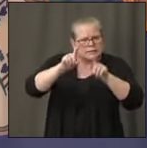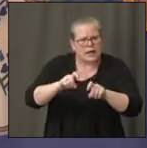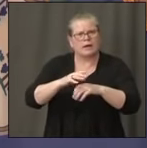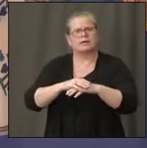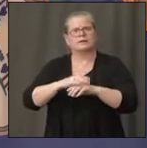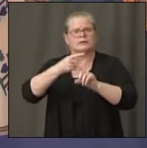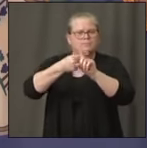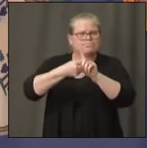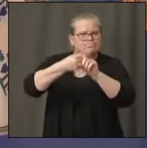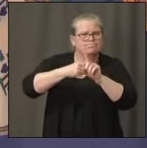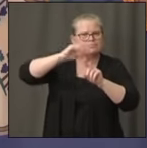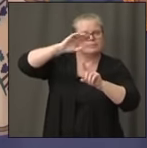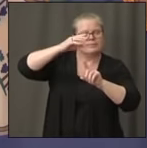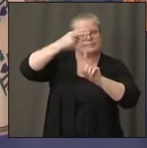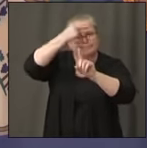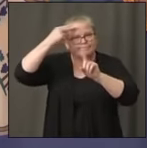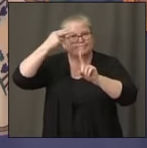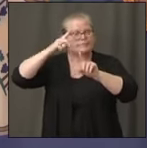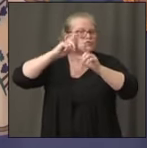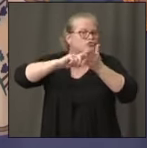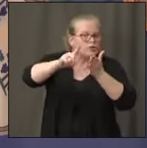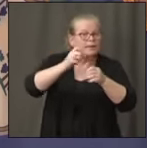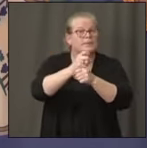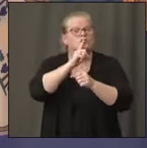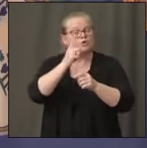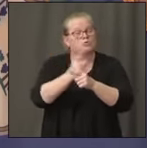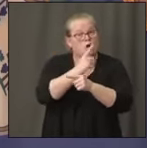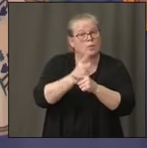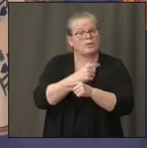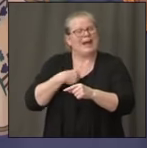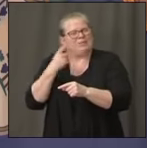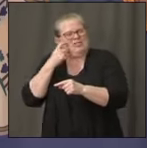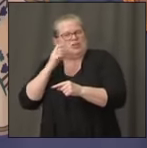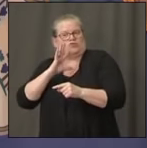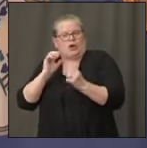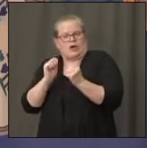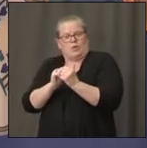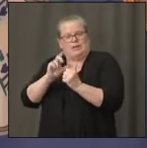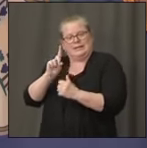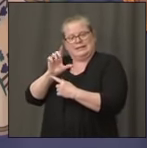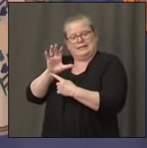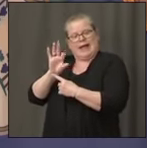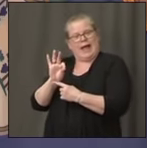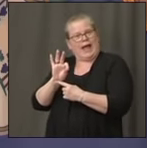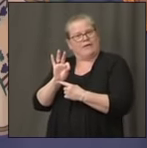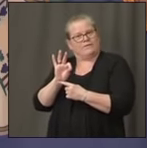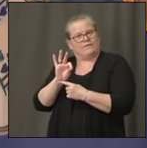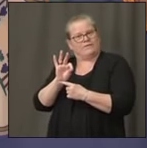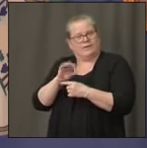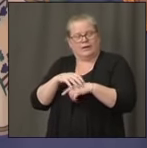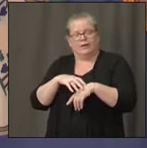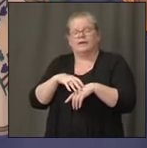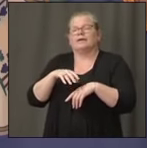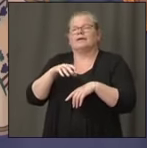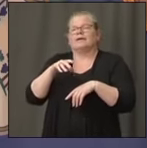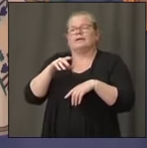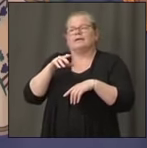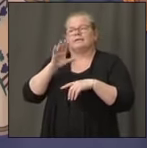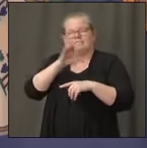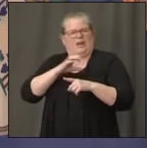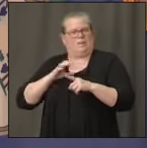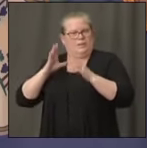I was talking to Vanessa Durantes from the Department of Children and Families, and they're doing a lot with FaceTime. And, you know, they used